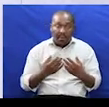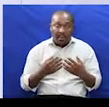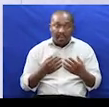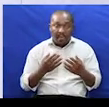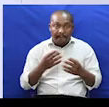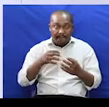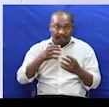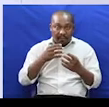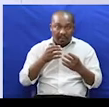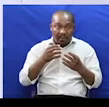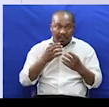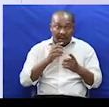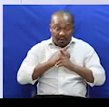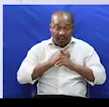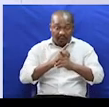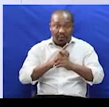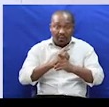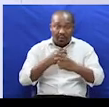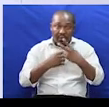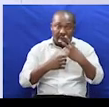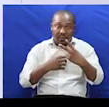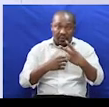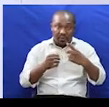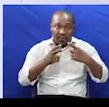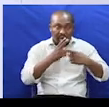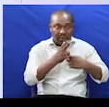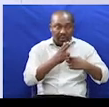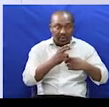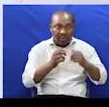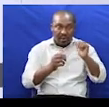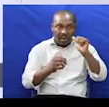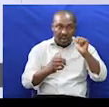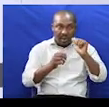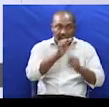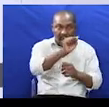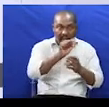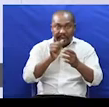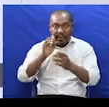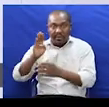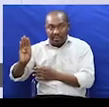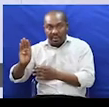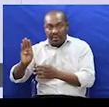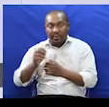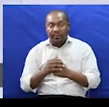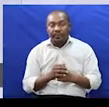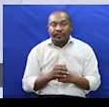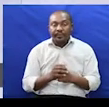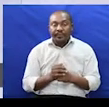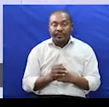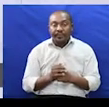Consider two solutions A and B. A and